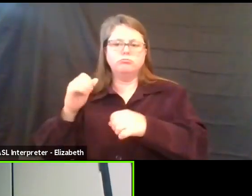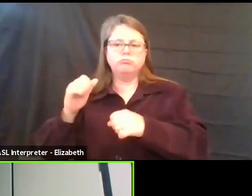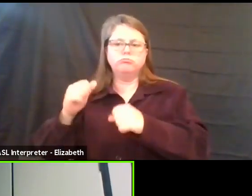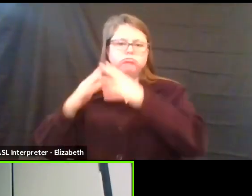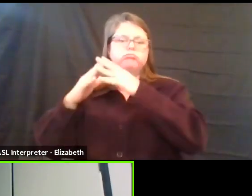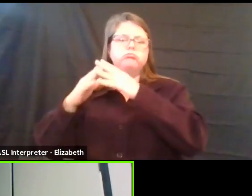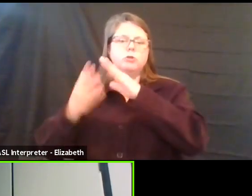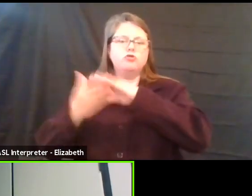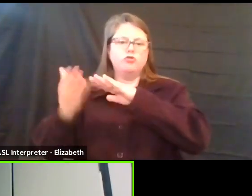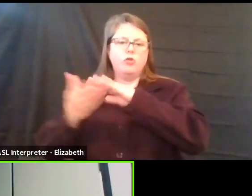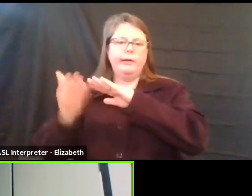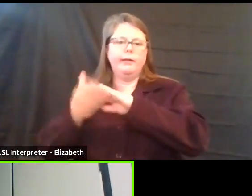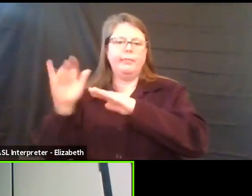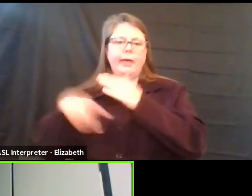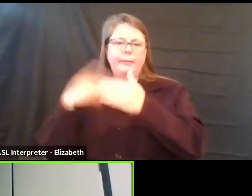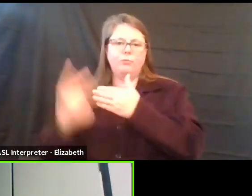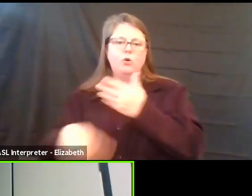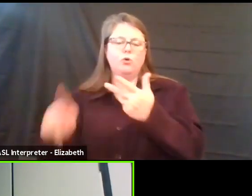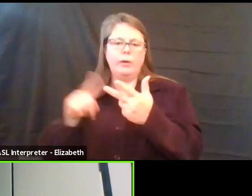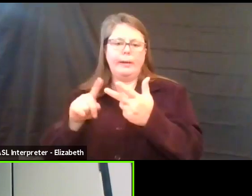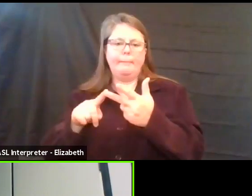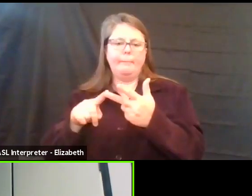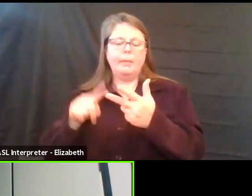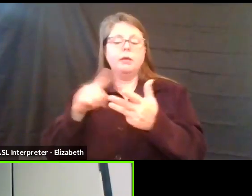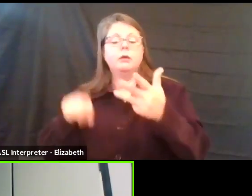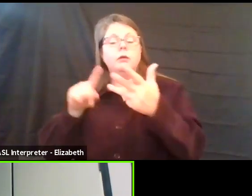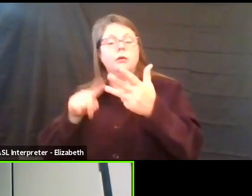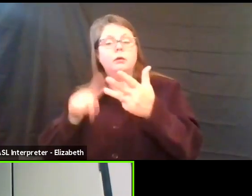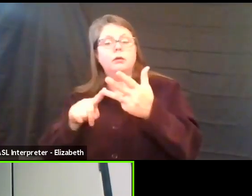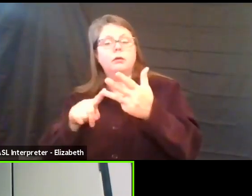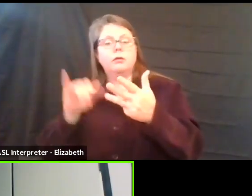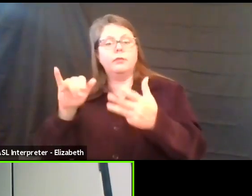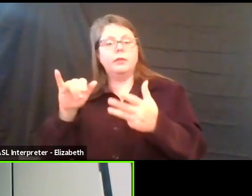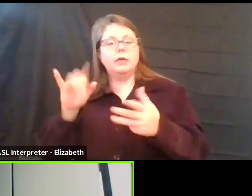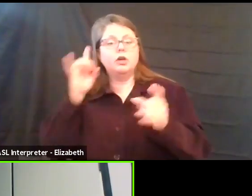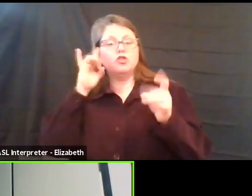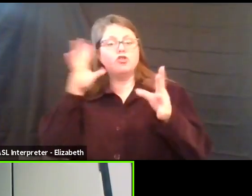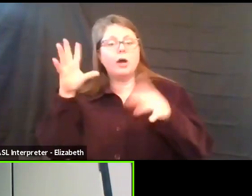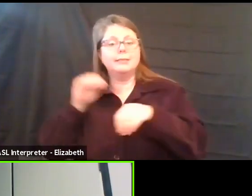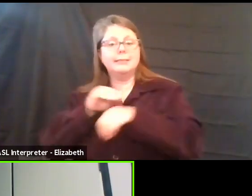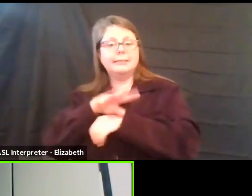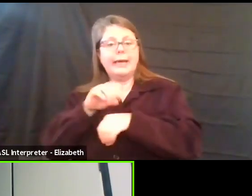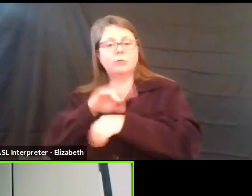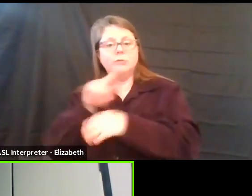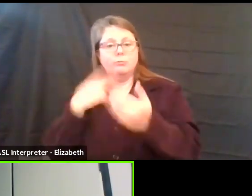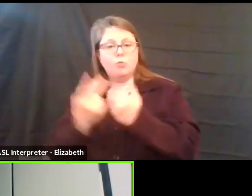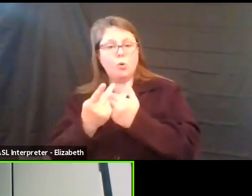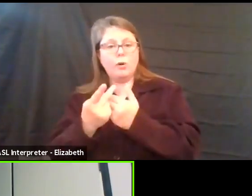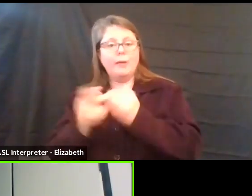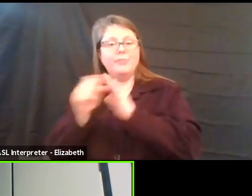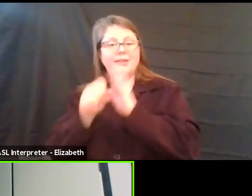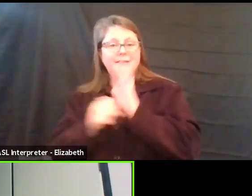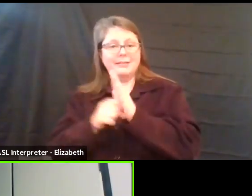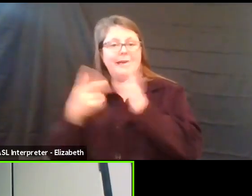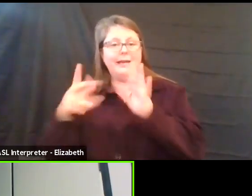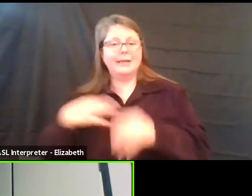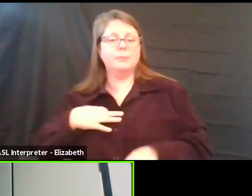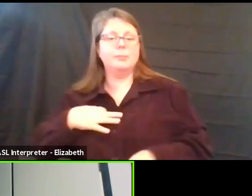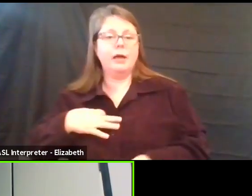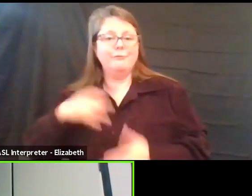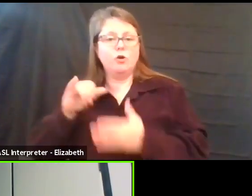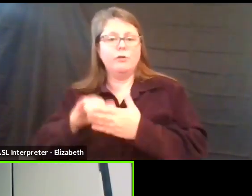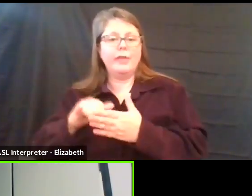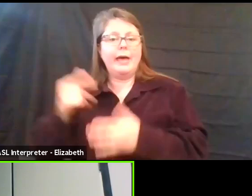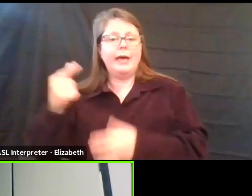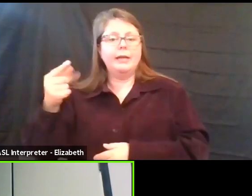running. The Crisis Counseling Program is a grant program that the state applies for, which they have, and we are in the process